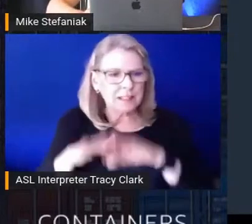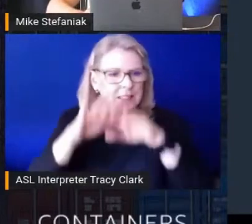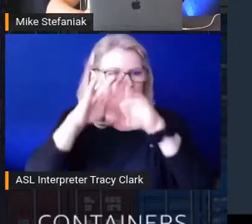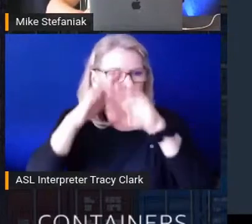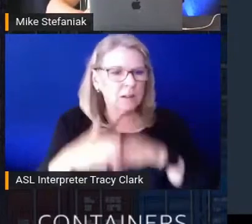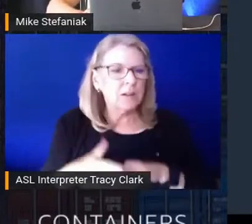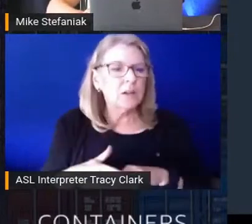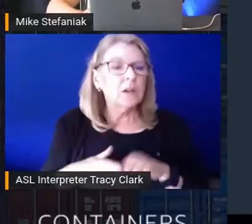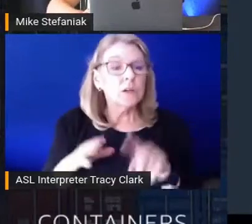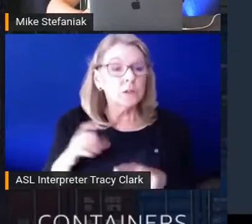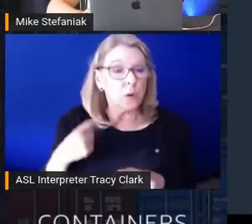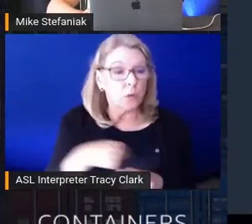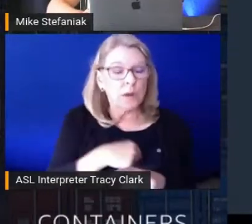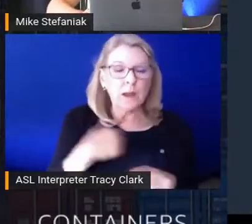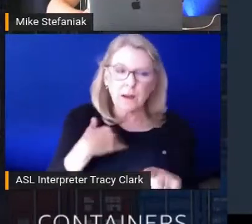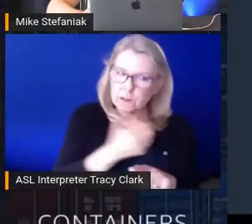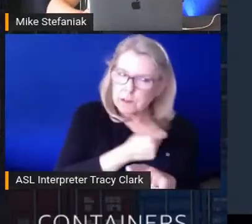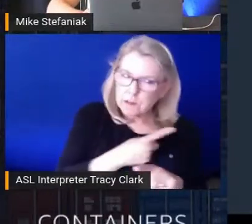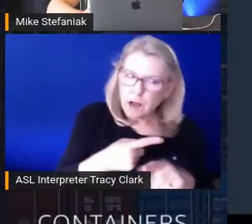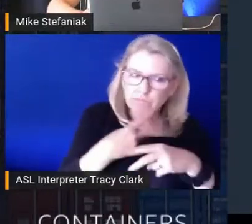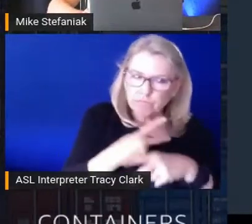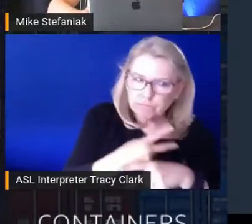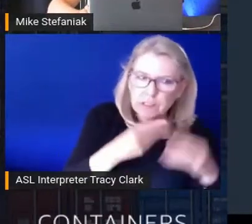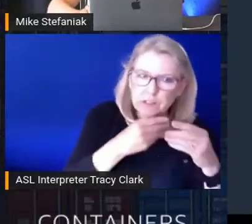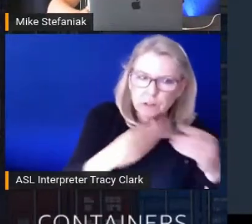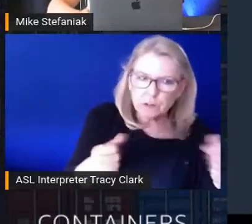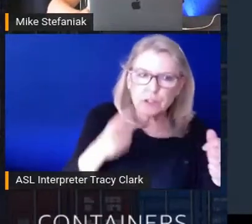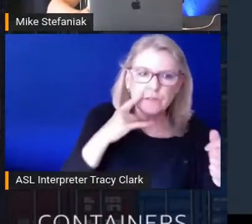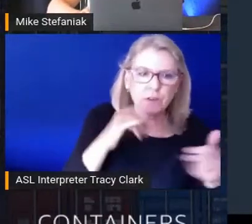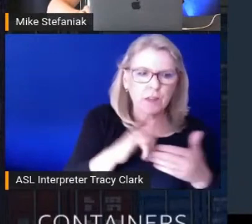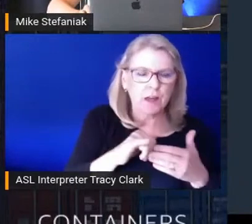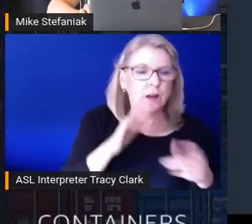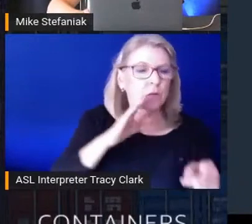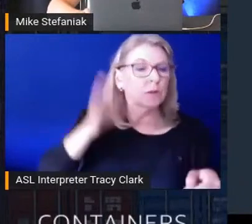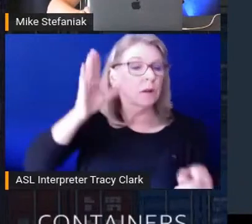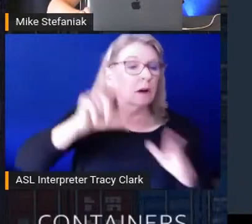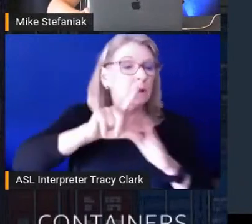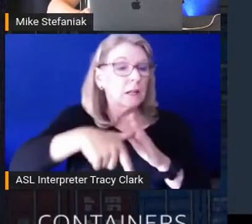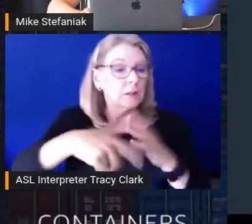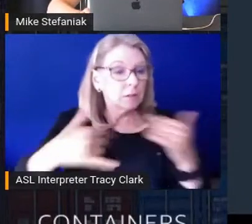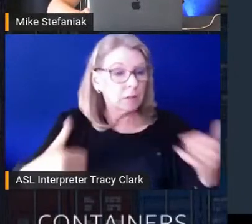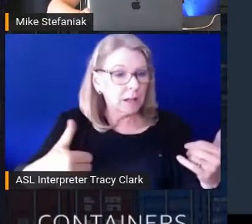on that later today where we'll give a demo of how it's going to work, and that one's coming soon.